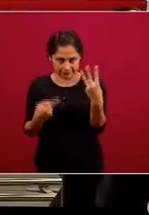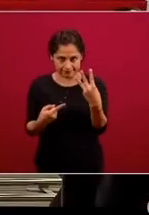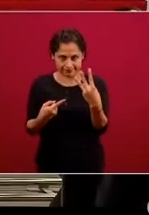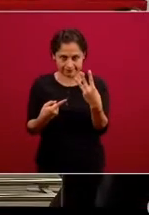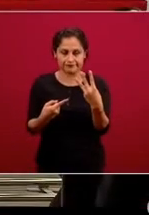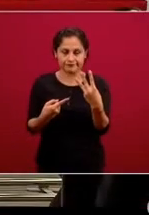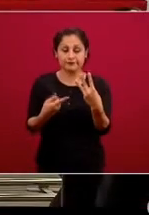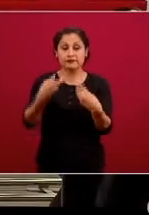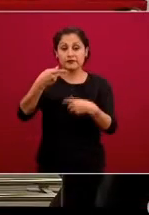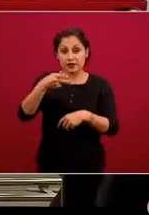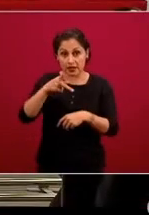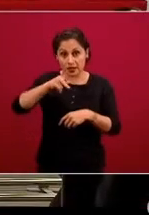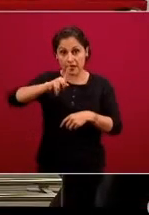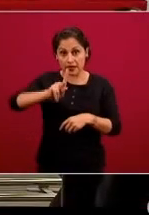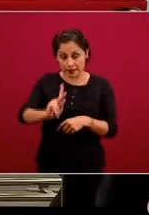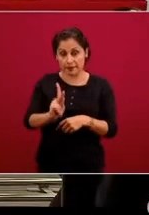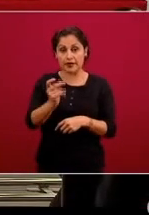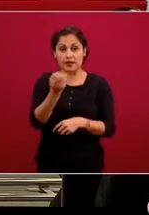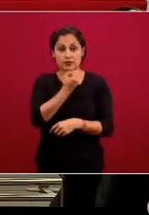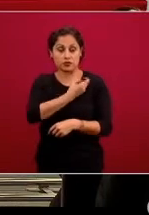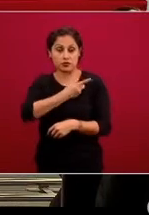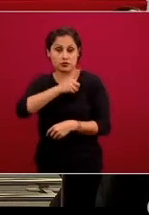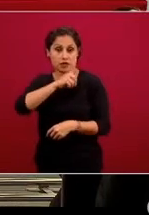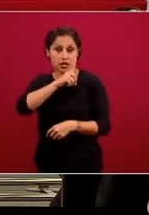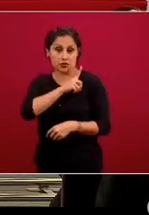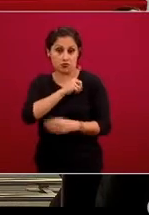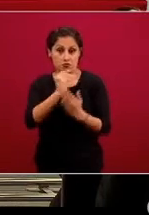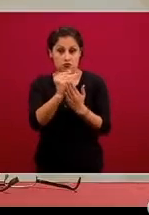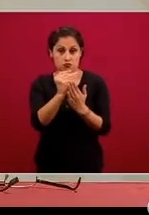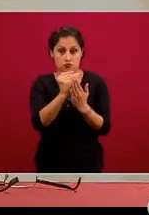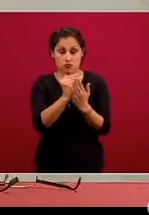and recreational activities.